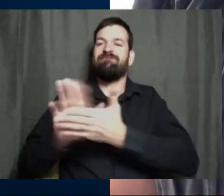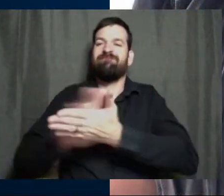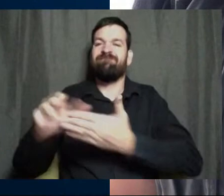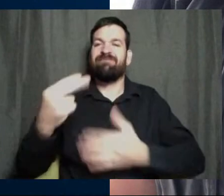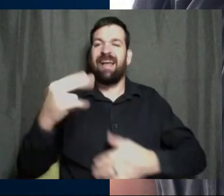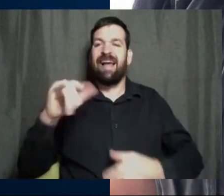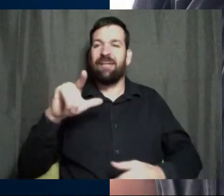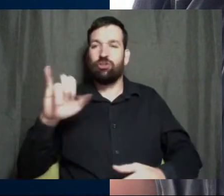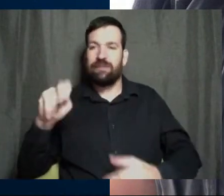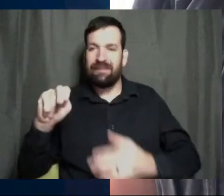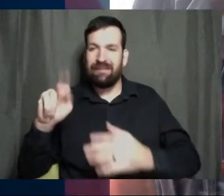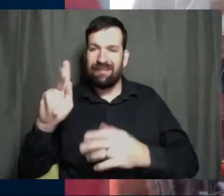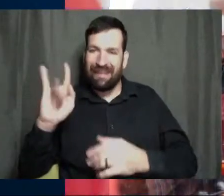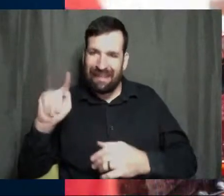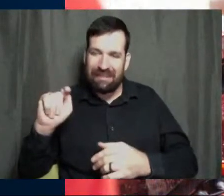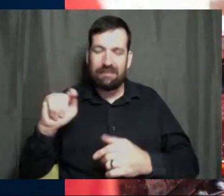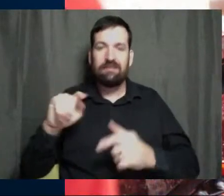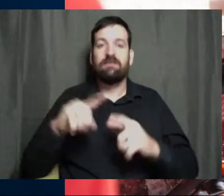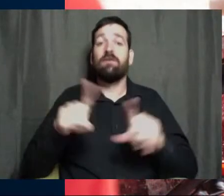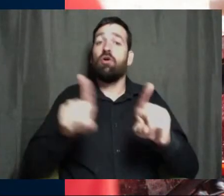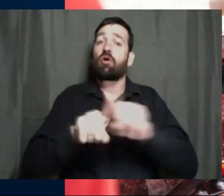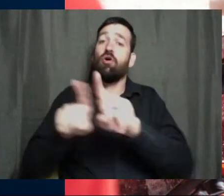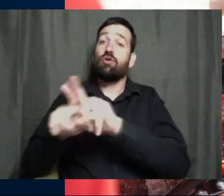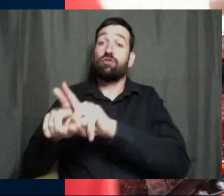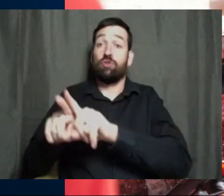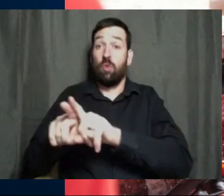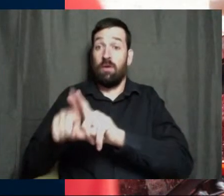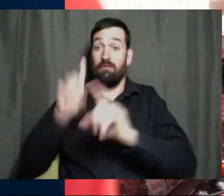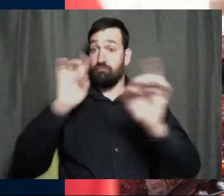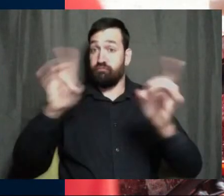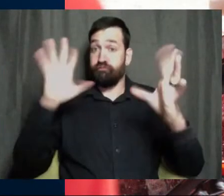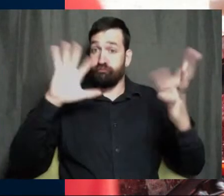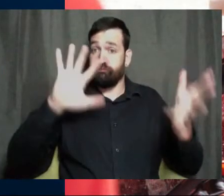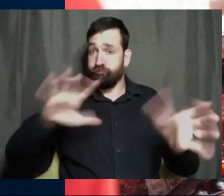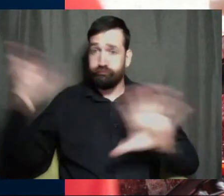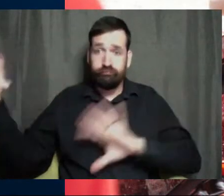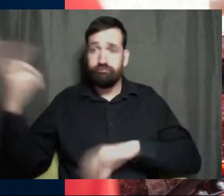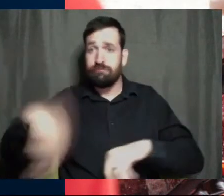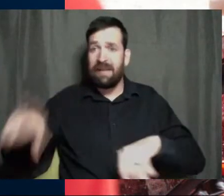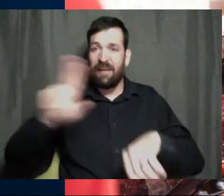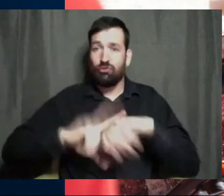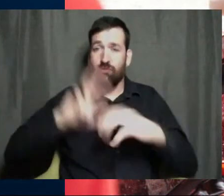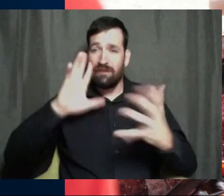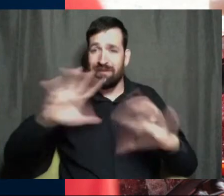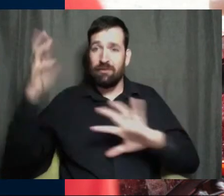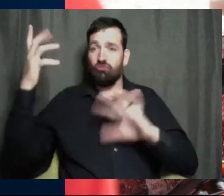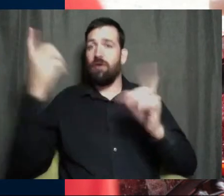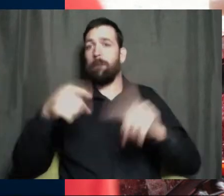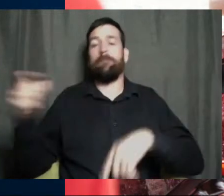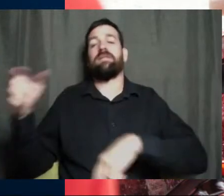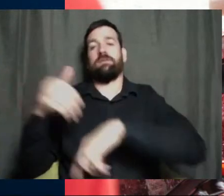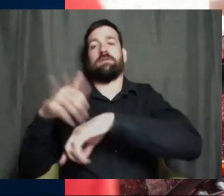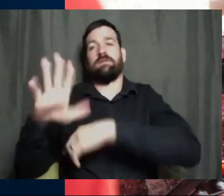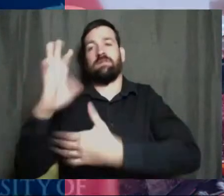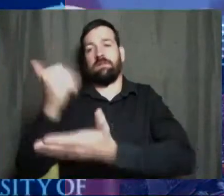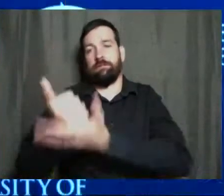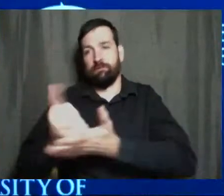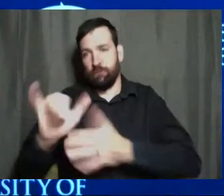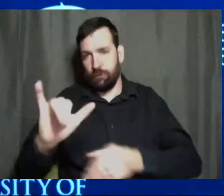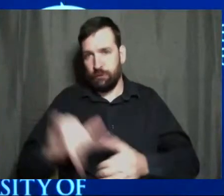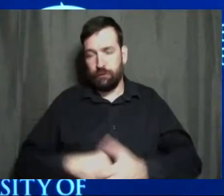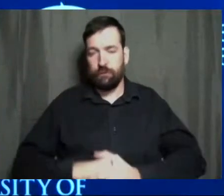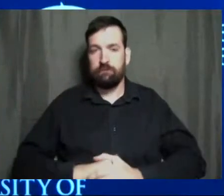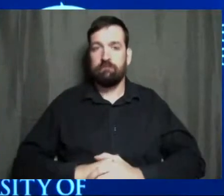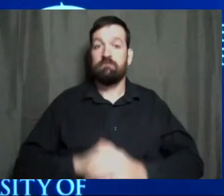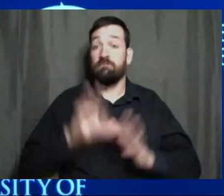patient care primarily in the aftermath of disasters, natural disasters. So we've been focusing on the Kansas